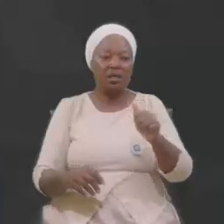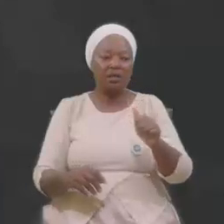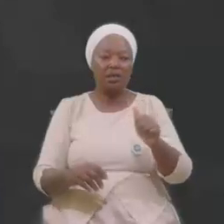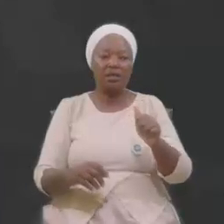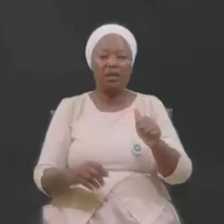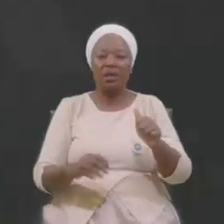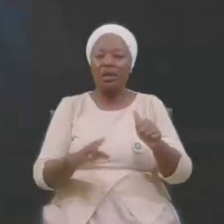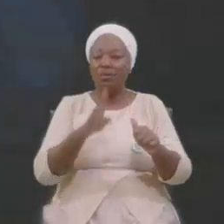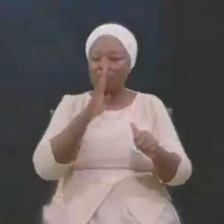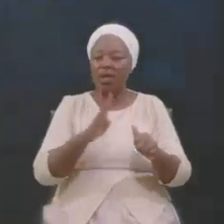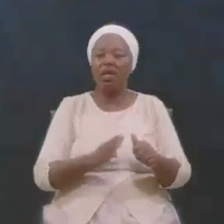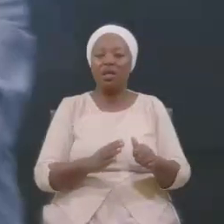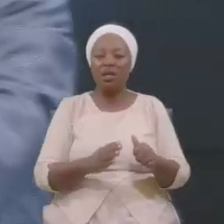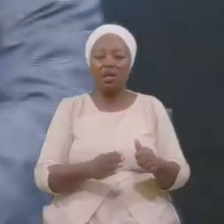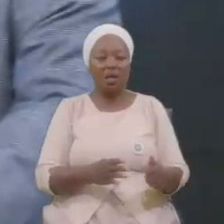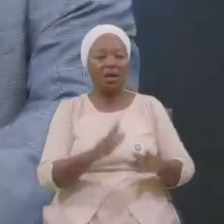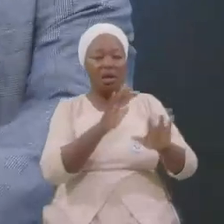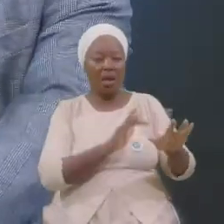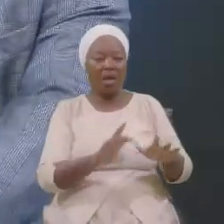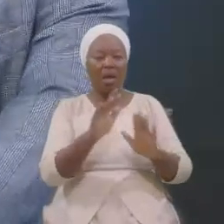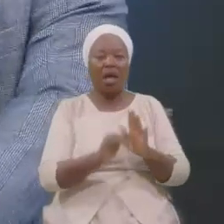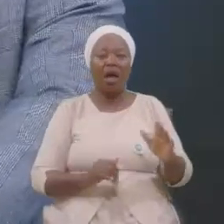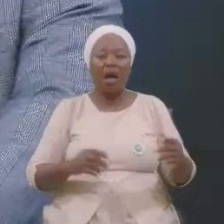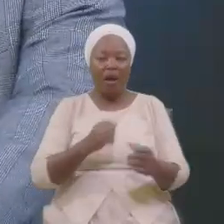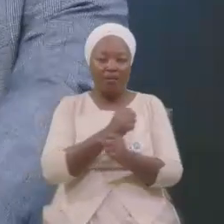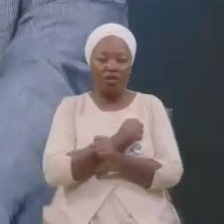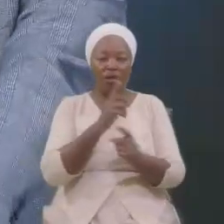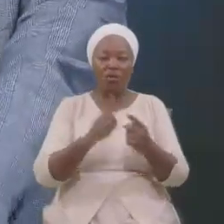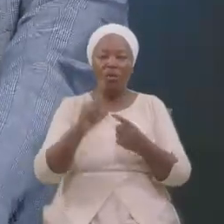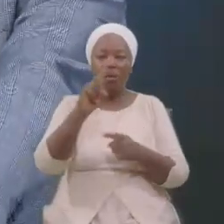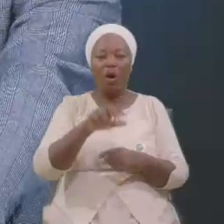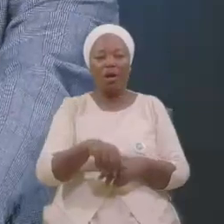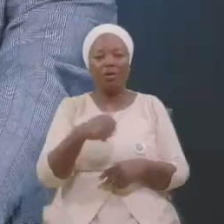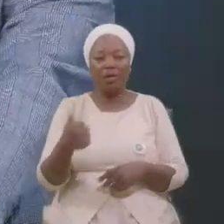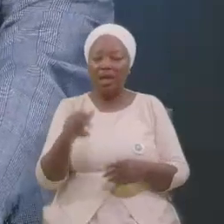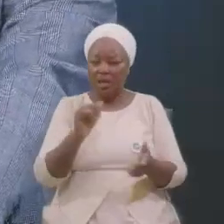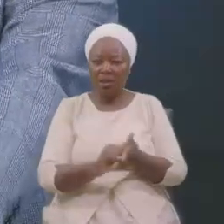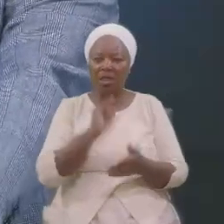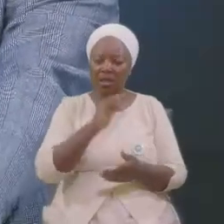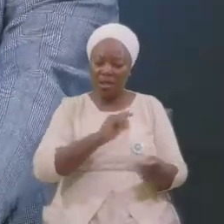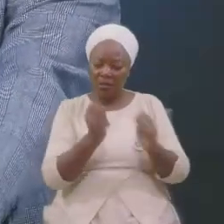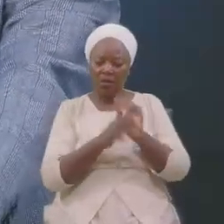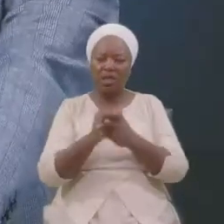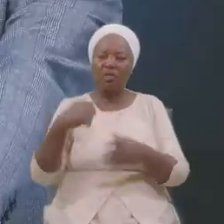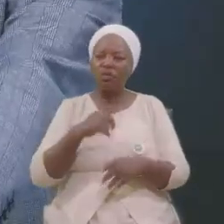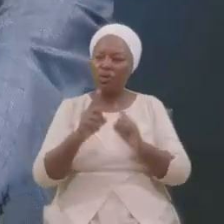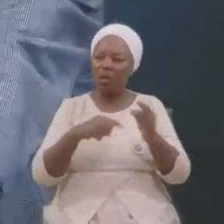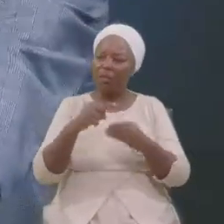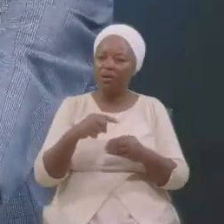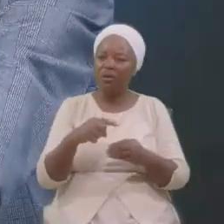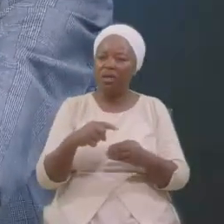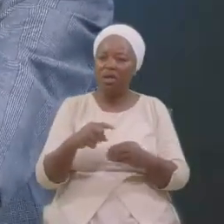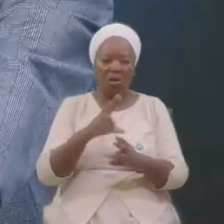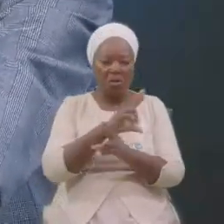says, be kindly affectioned to one another. That's the transformation we're talking about. No